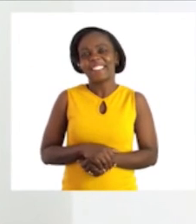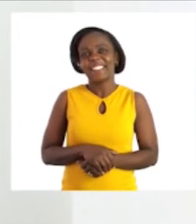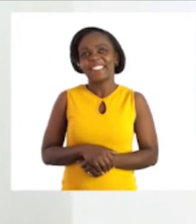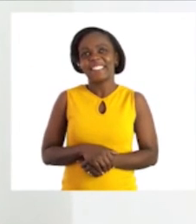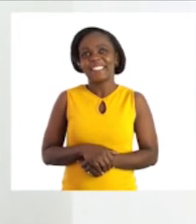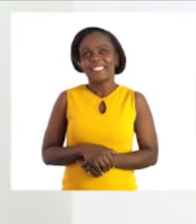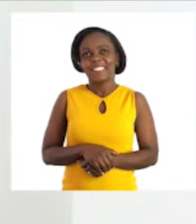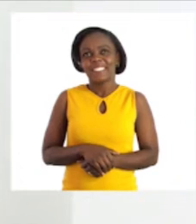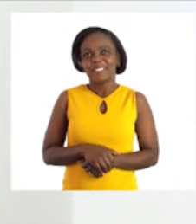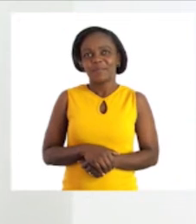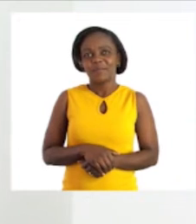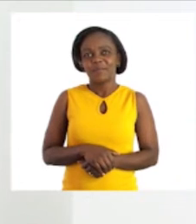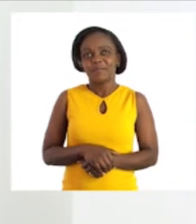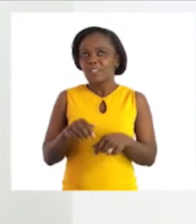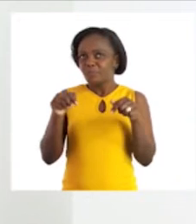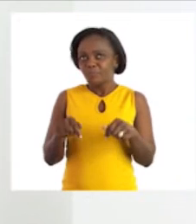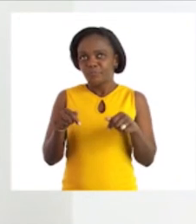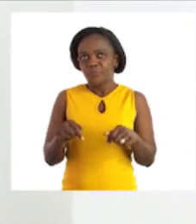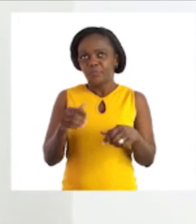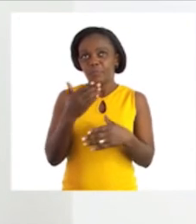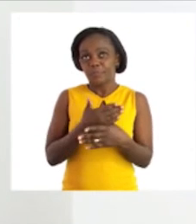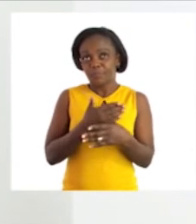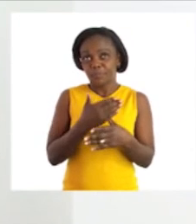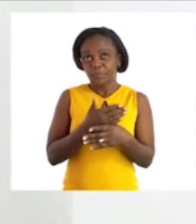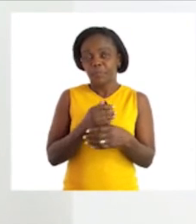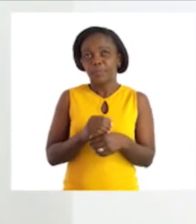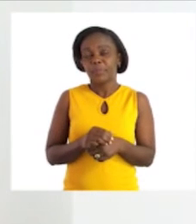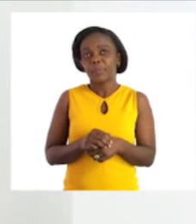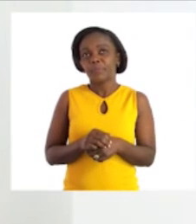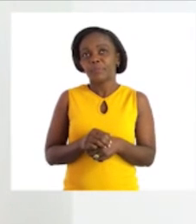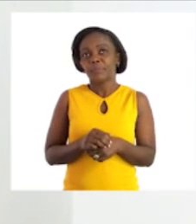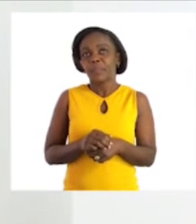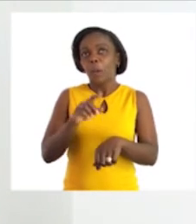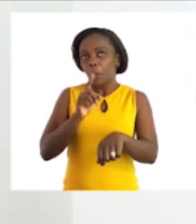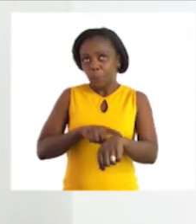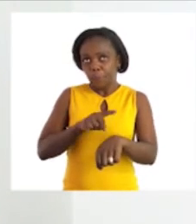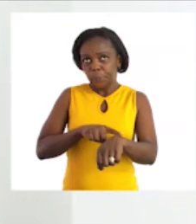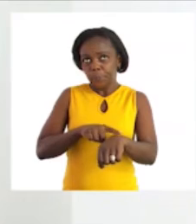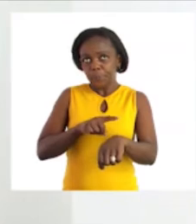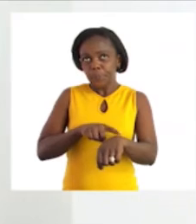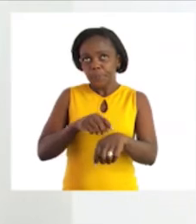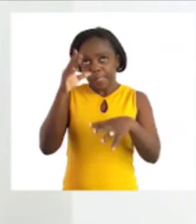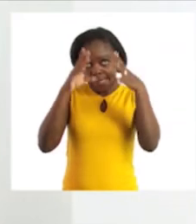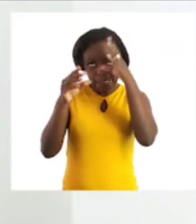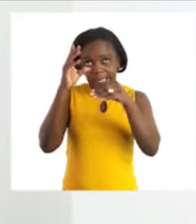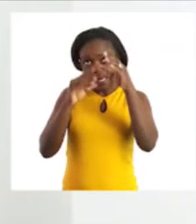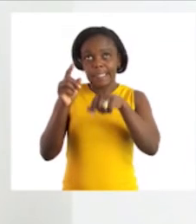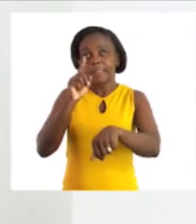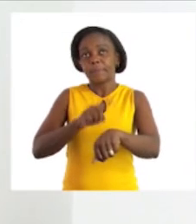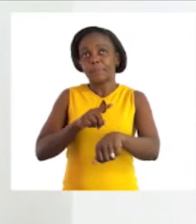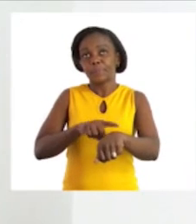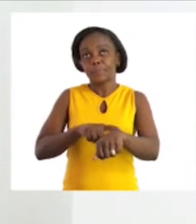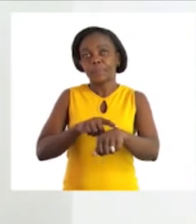right. Okay, today's lesson is going to be about time. We are going to look at the